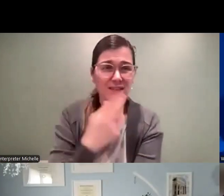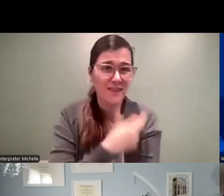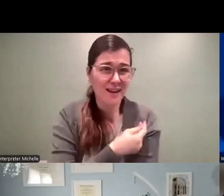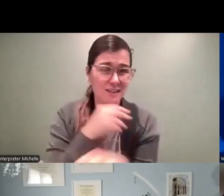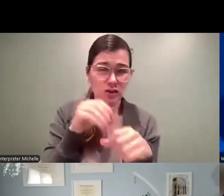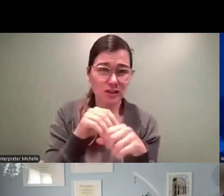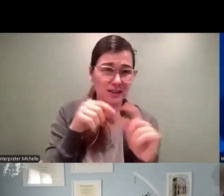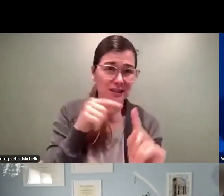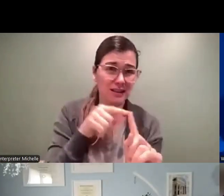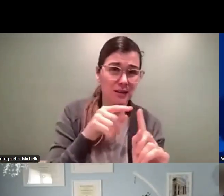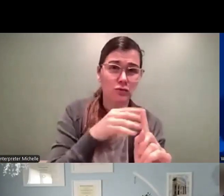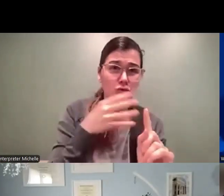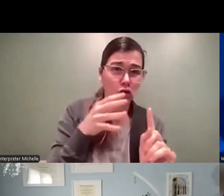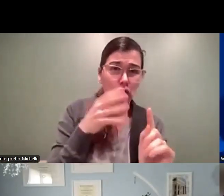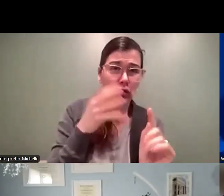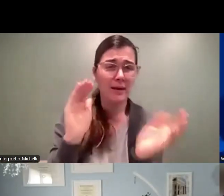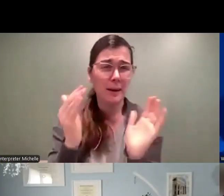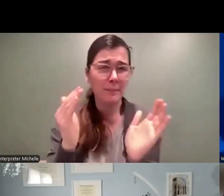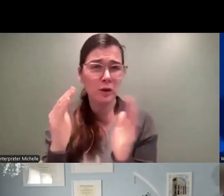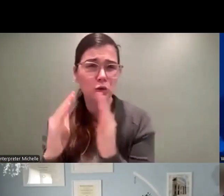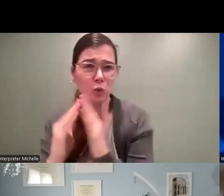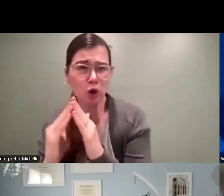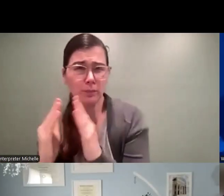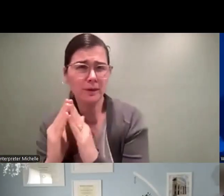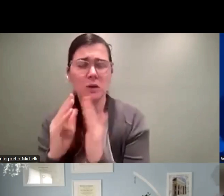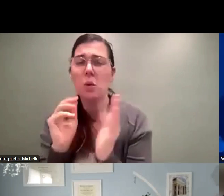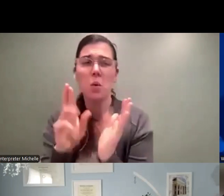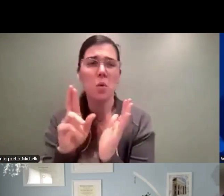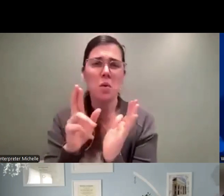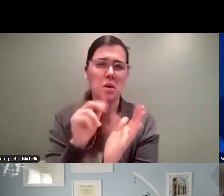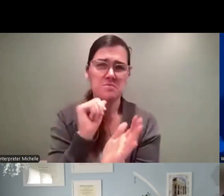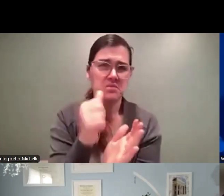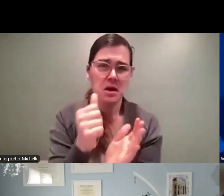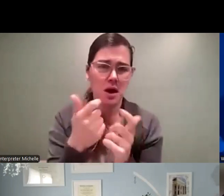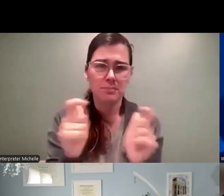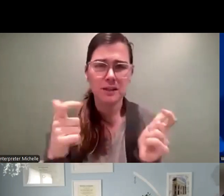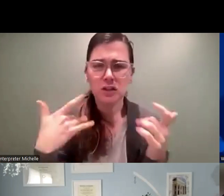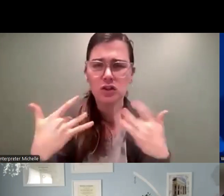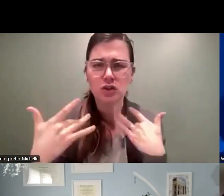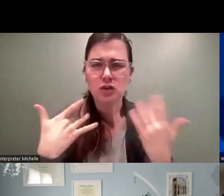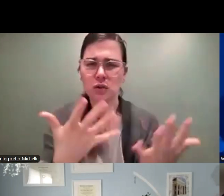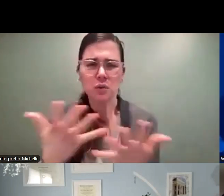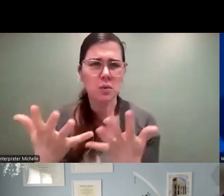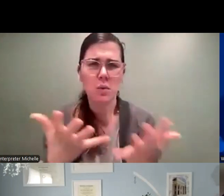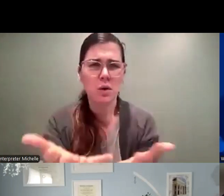versus in urban? Or is that really just not a major concern?